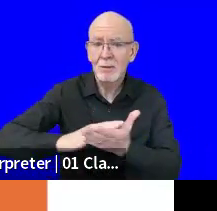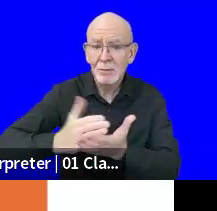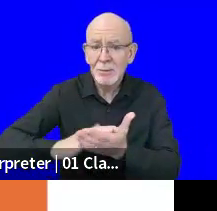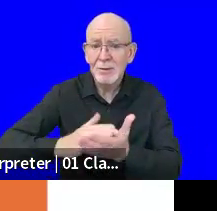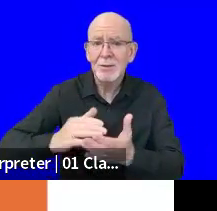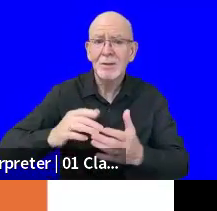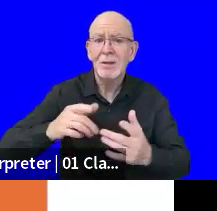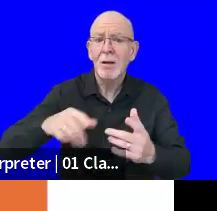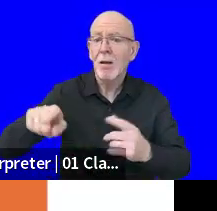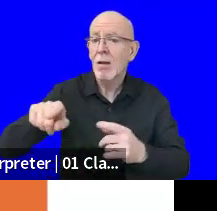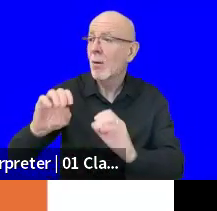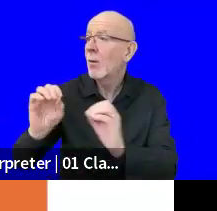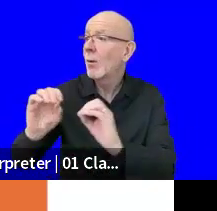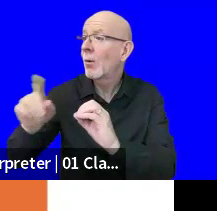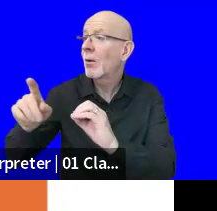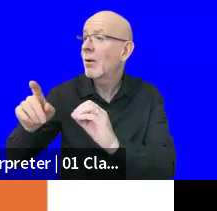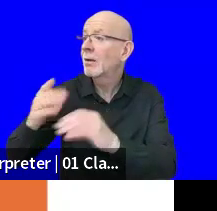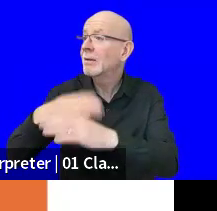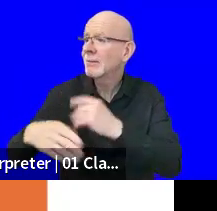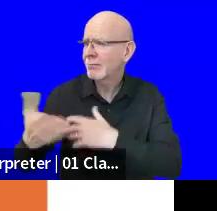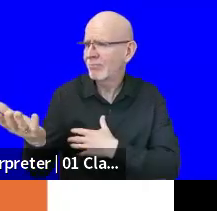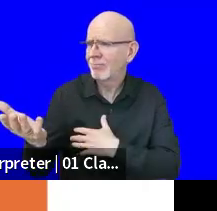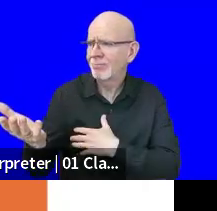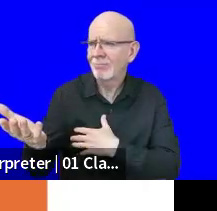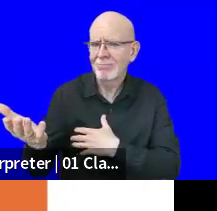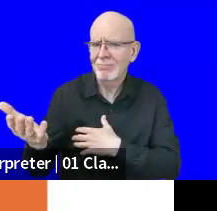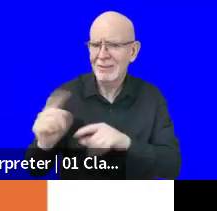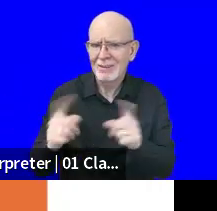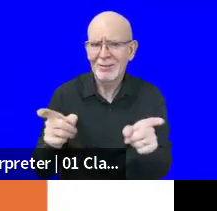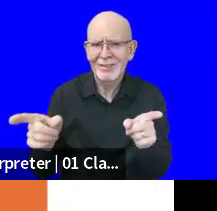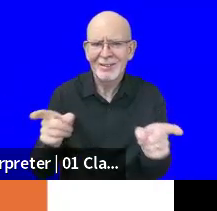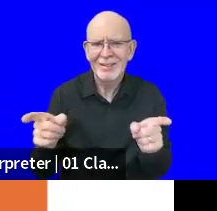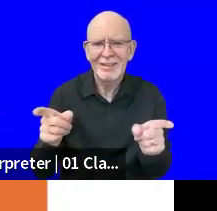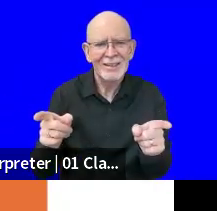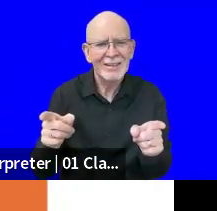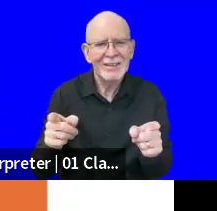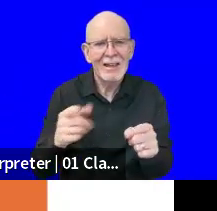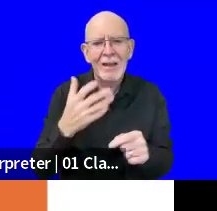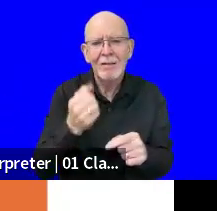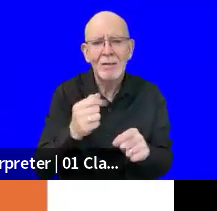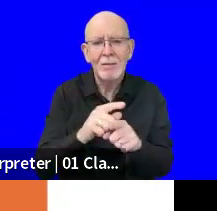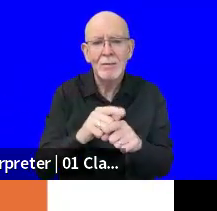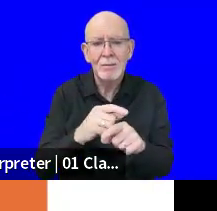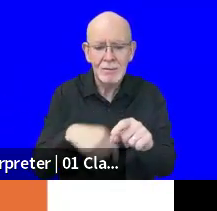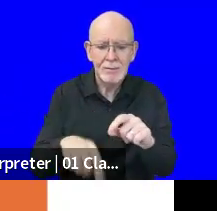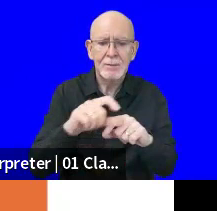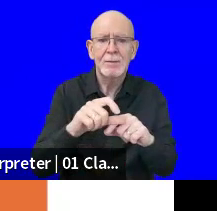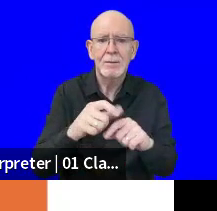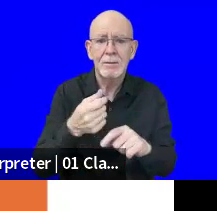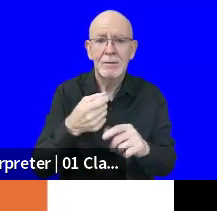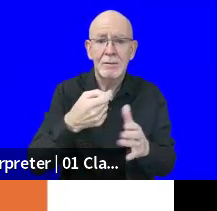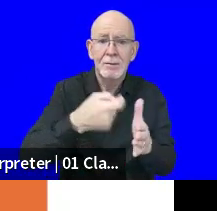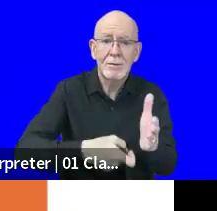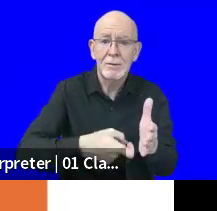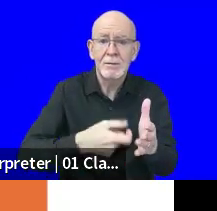extra expenditures on general expenses. So health, transportation, housing costs. These are things that all people spend money